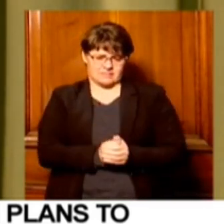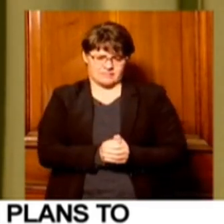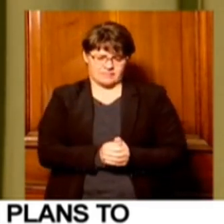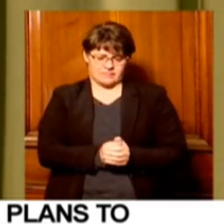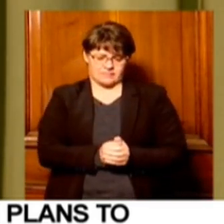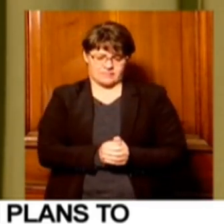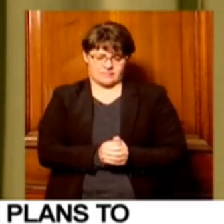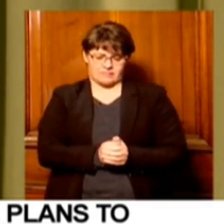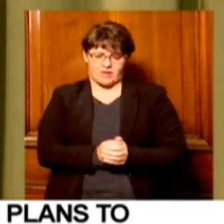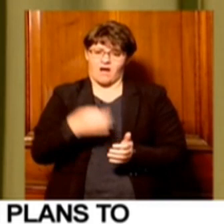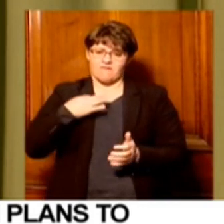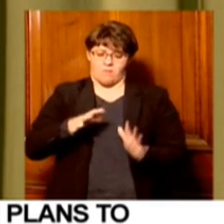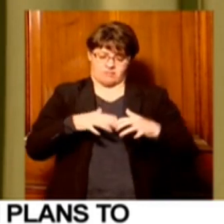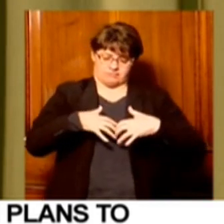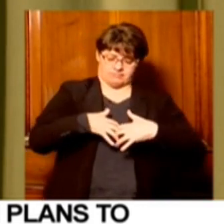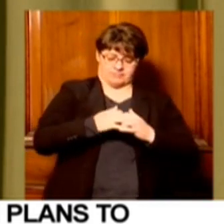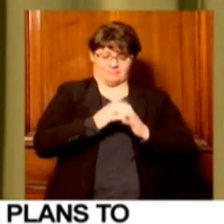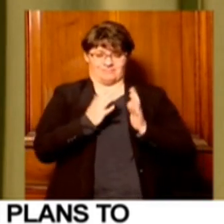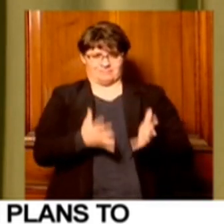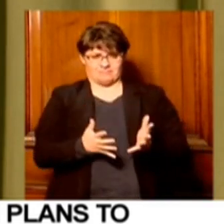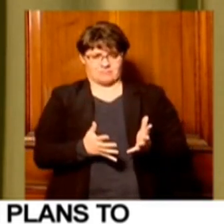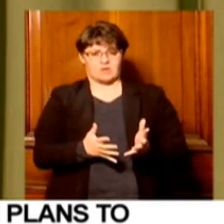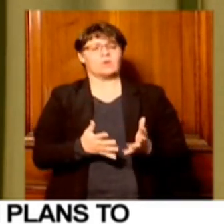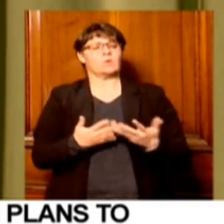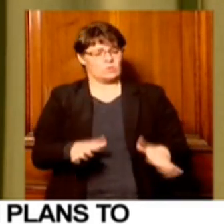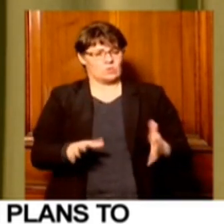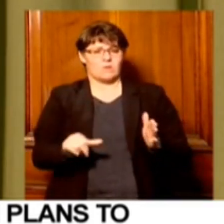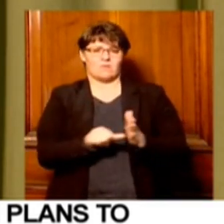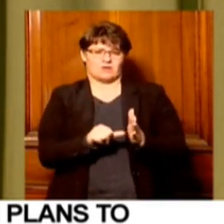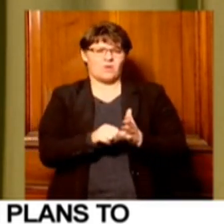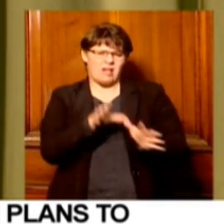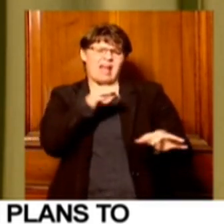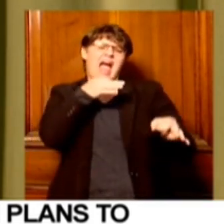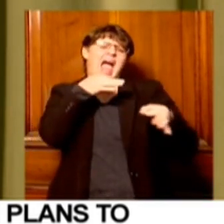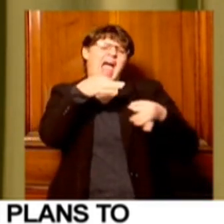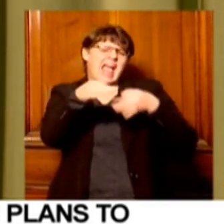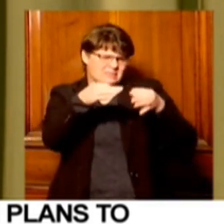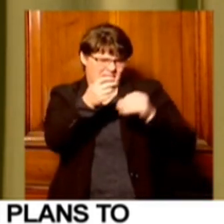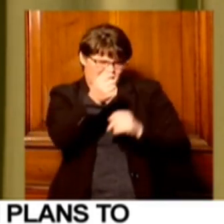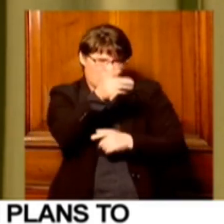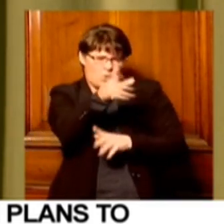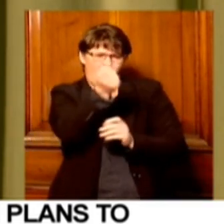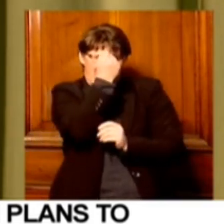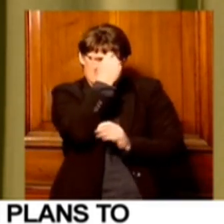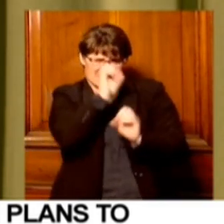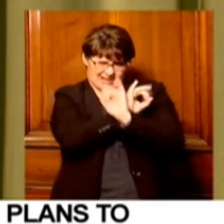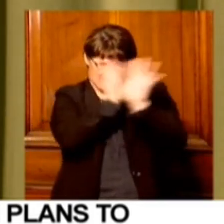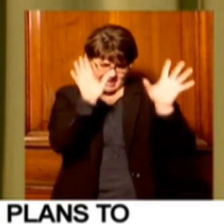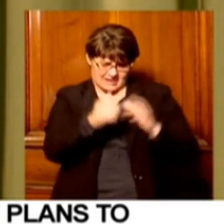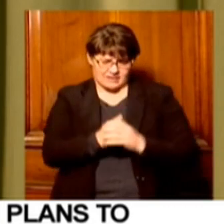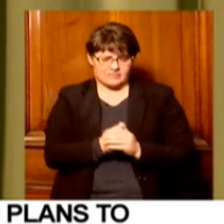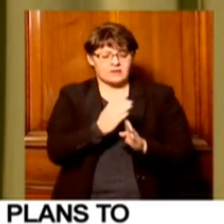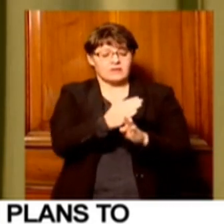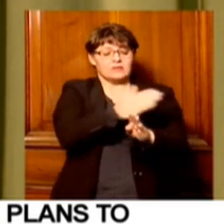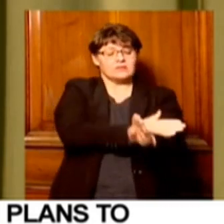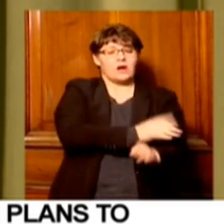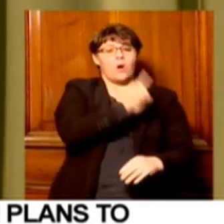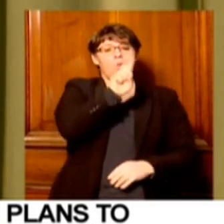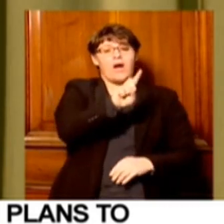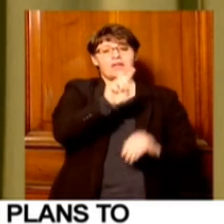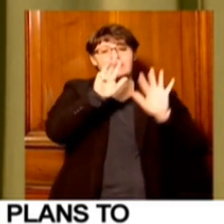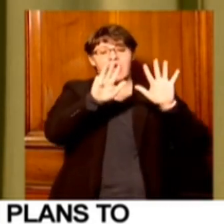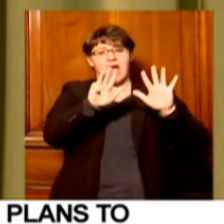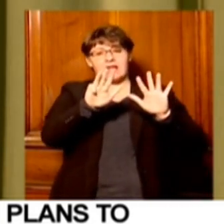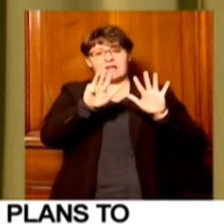is a very important part, and we need to unpack it a little bit for everybody to understand. But before 1977, there was a